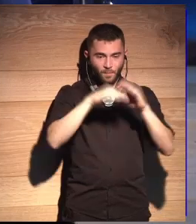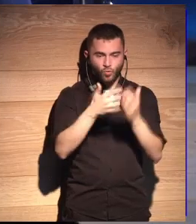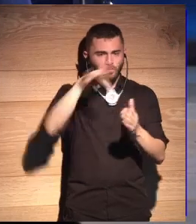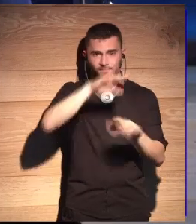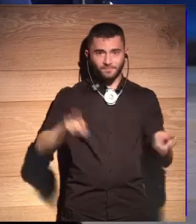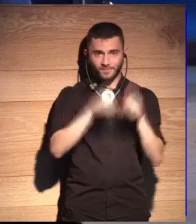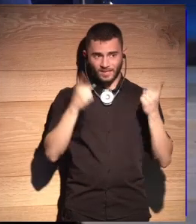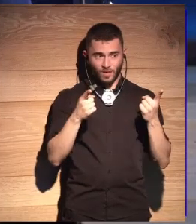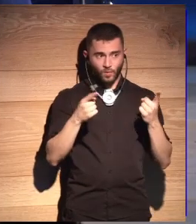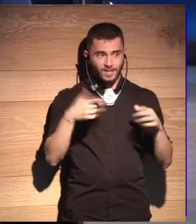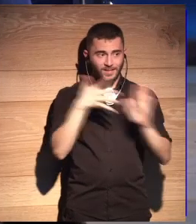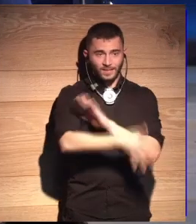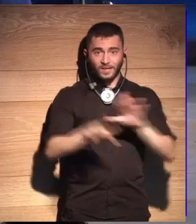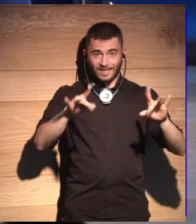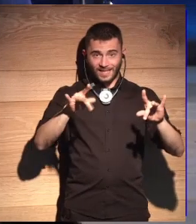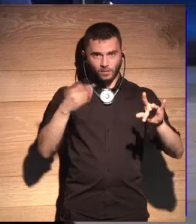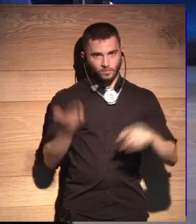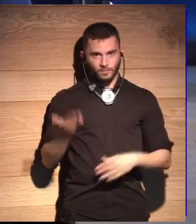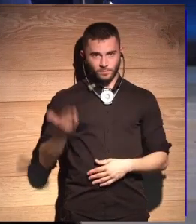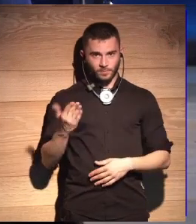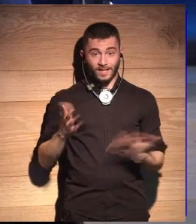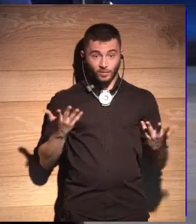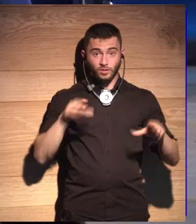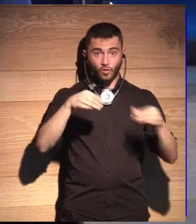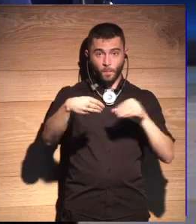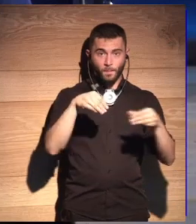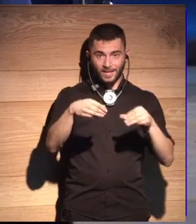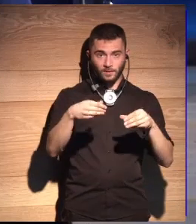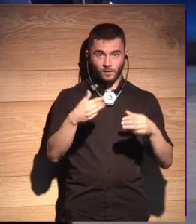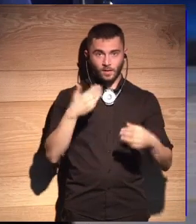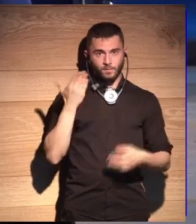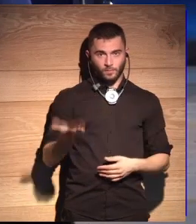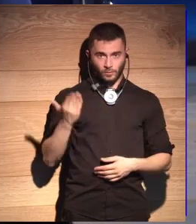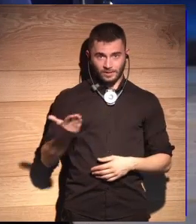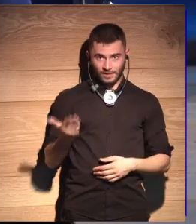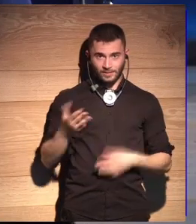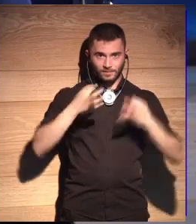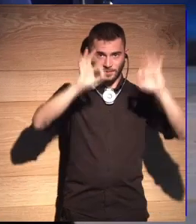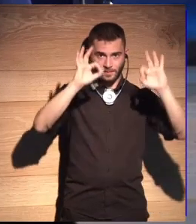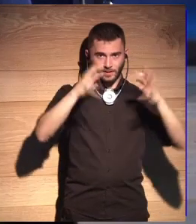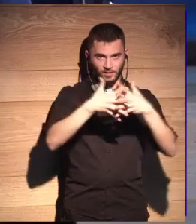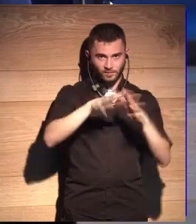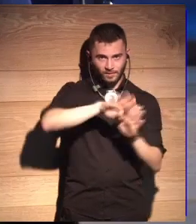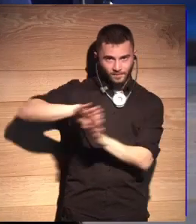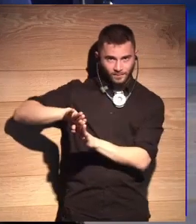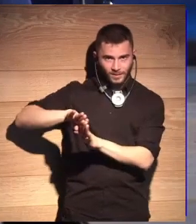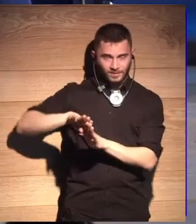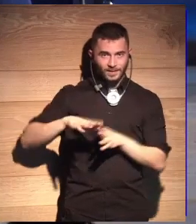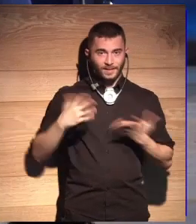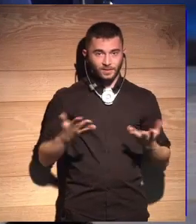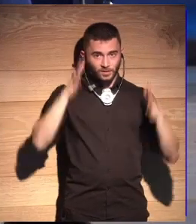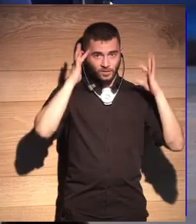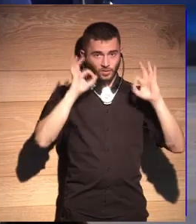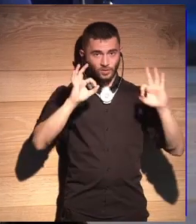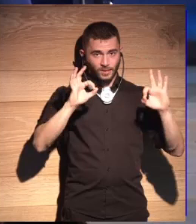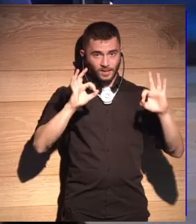any election campaign in the world, that means that territory is important, so the material elements have a weight